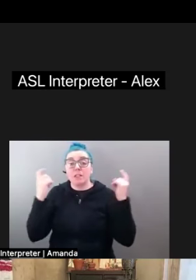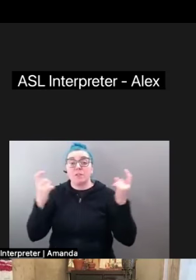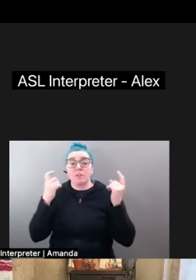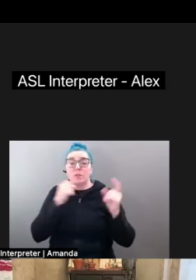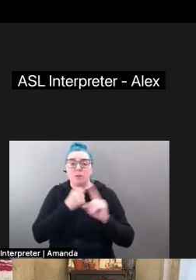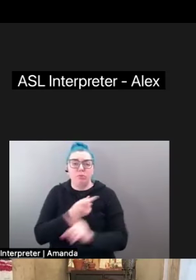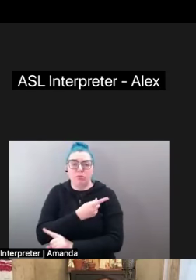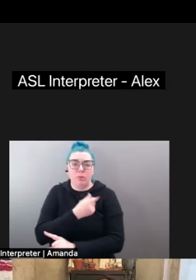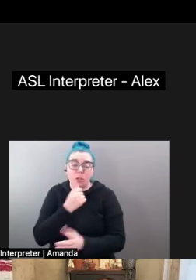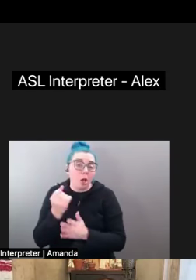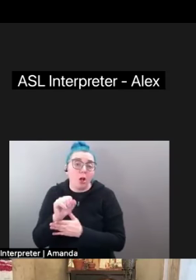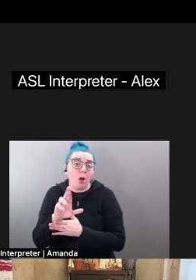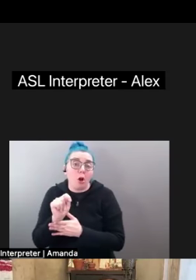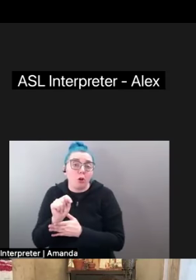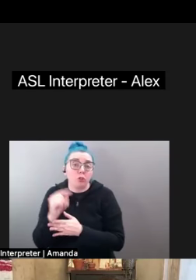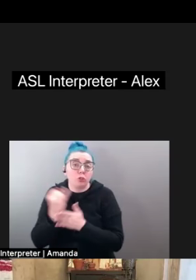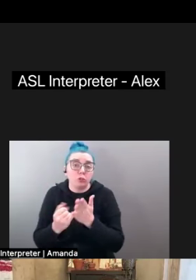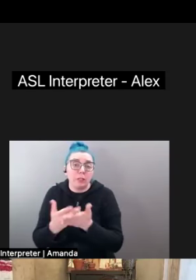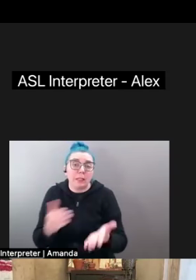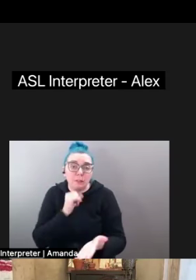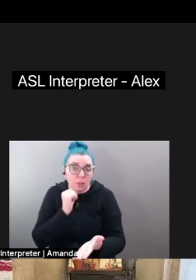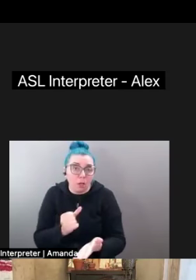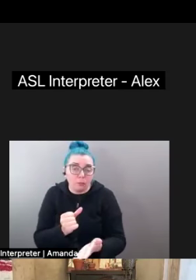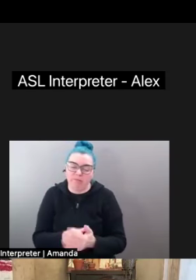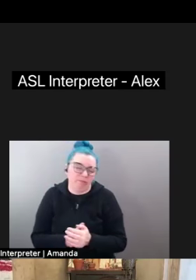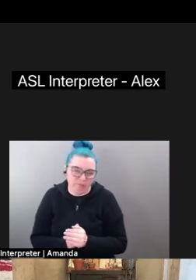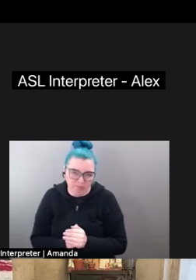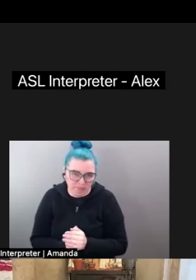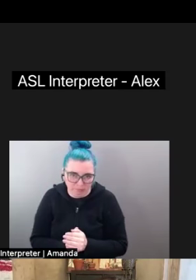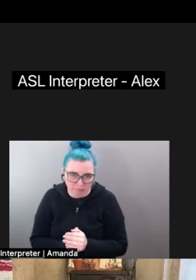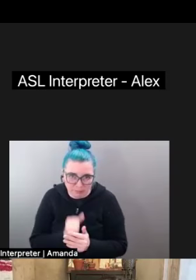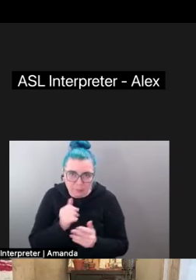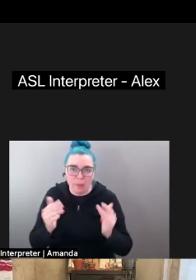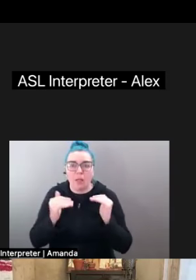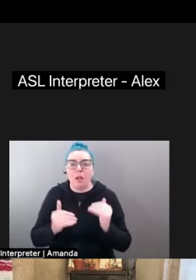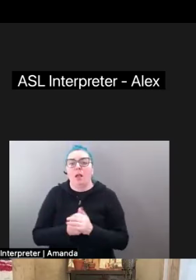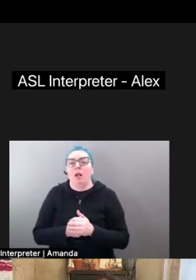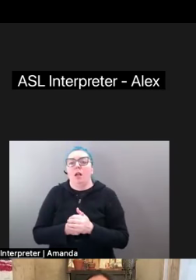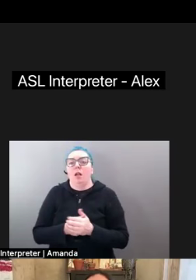for this grant stream, nor are commercial for-profit businesses and or festivals.